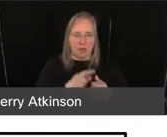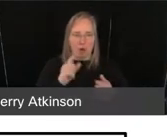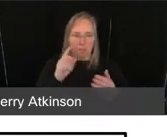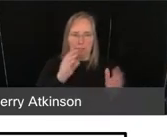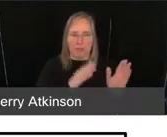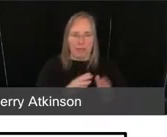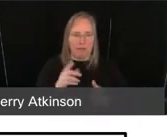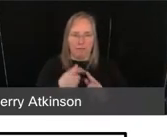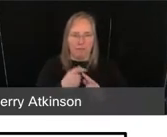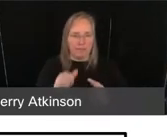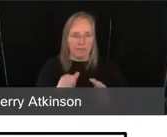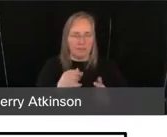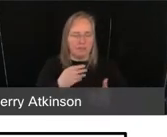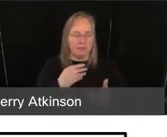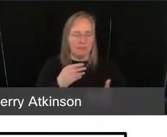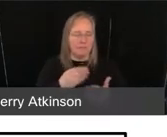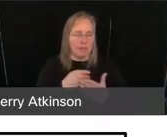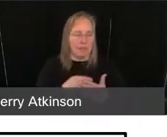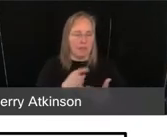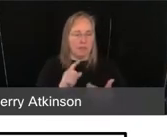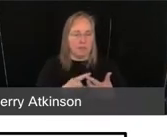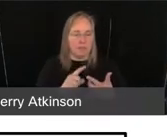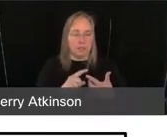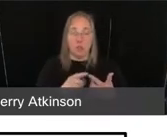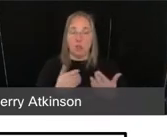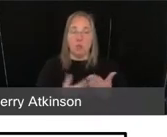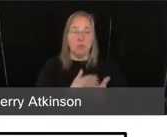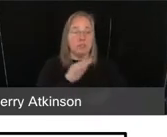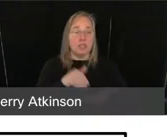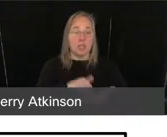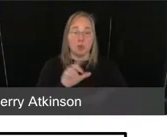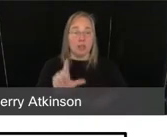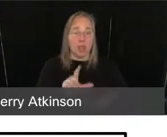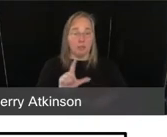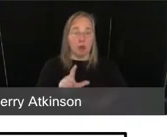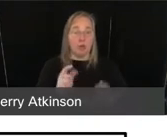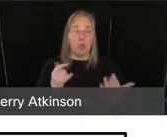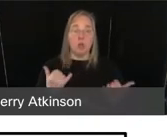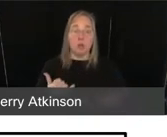the new central library. Currently, the county